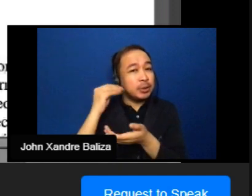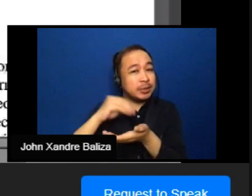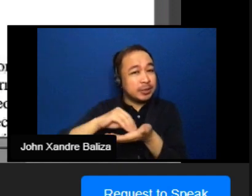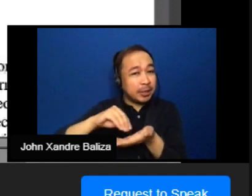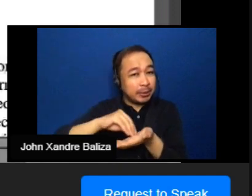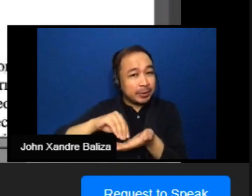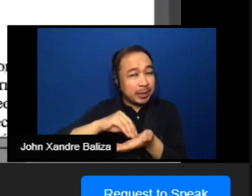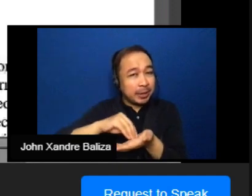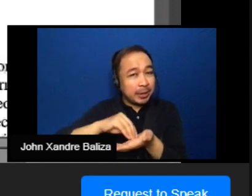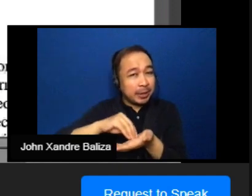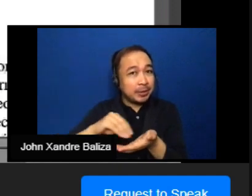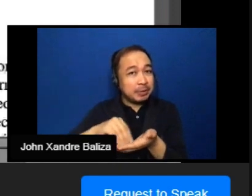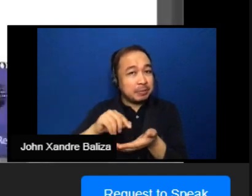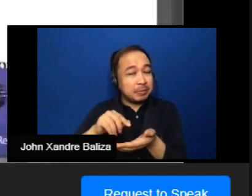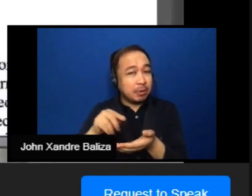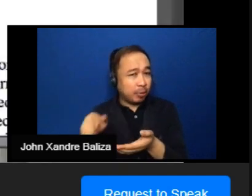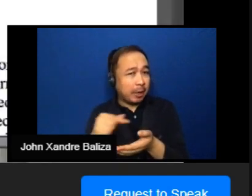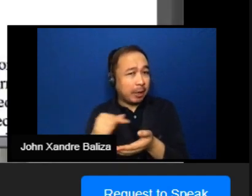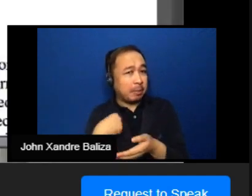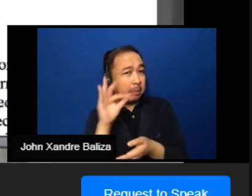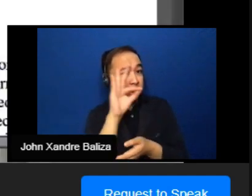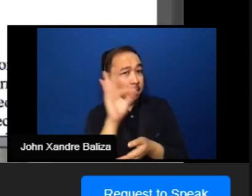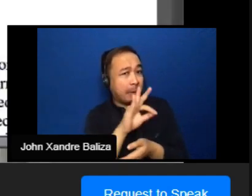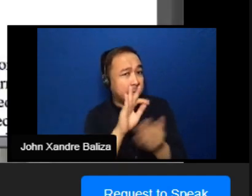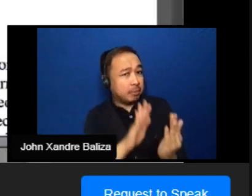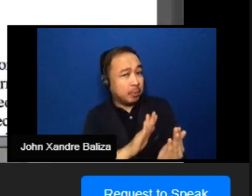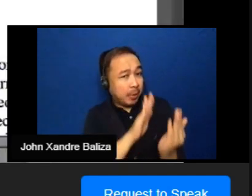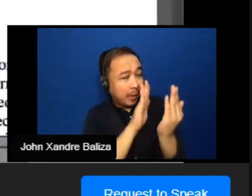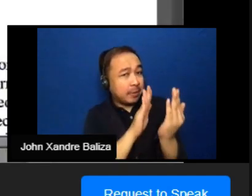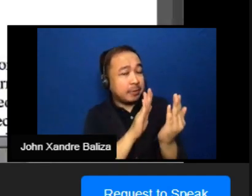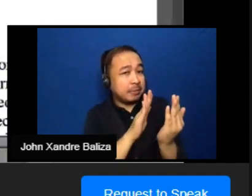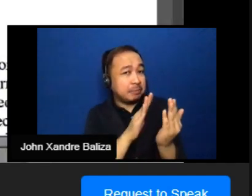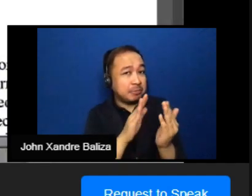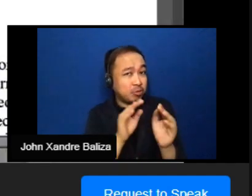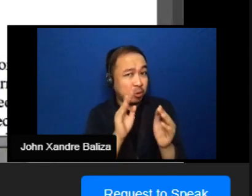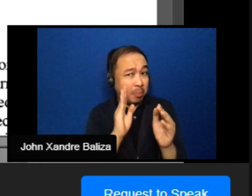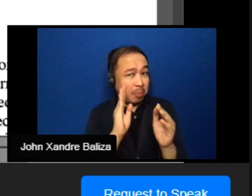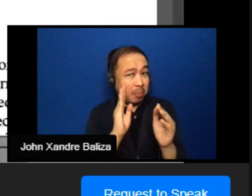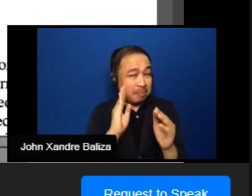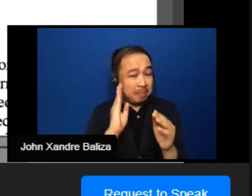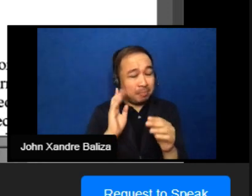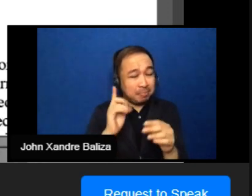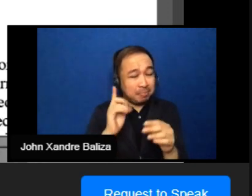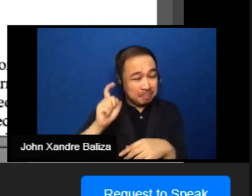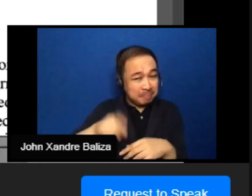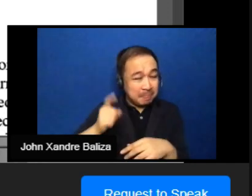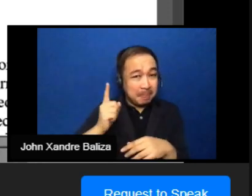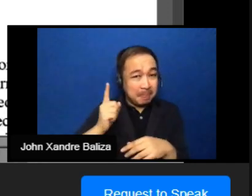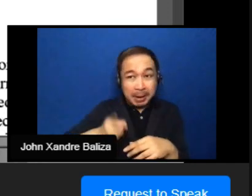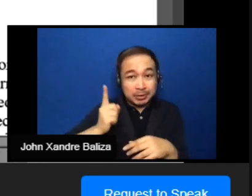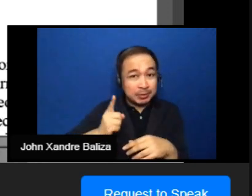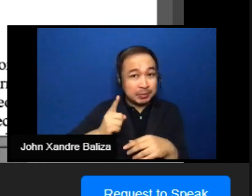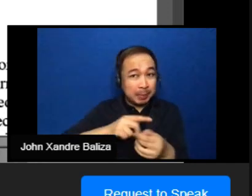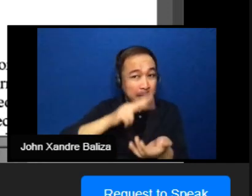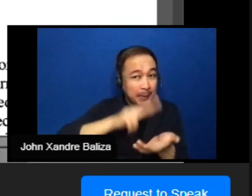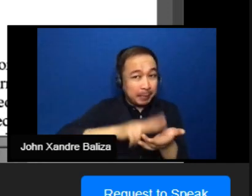you impersonally, after each paragraph we should adopt, or after the end of